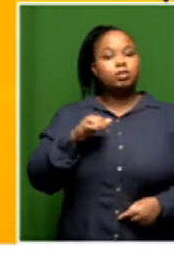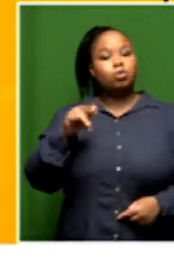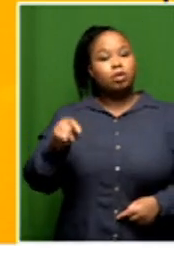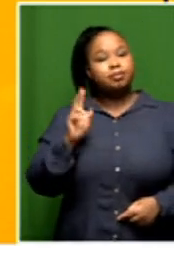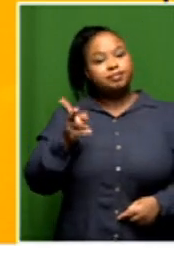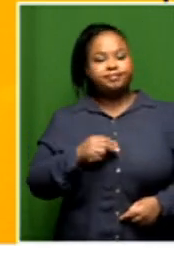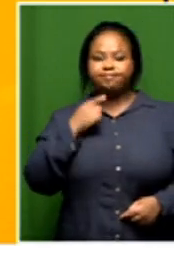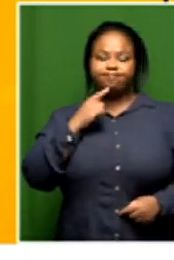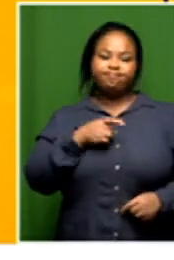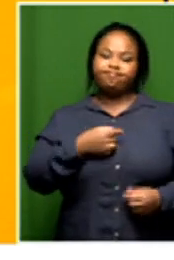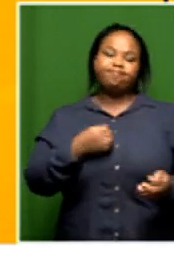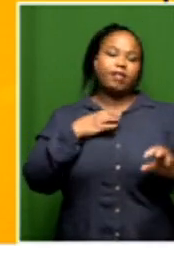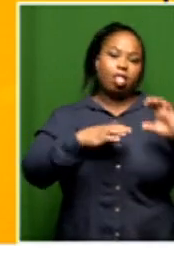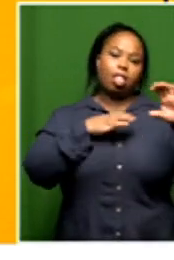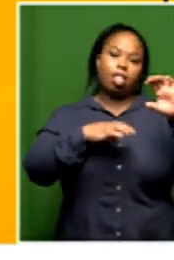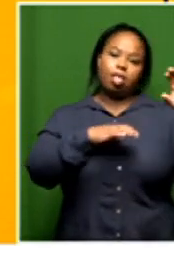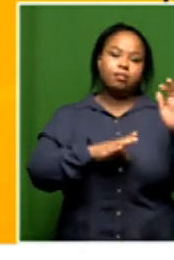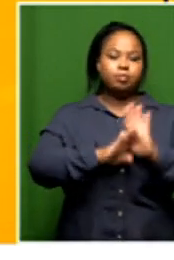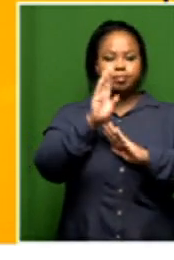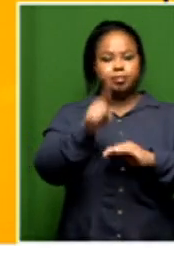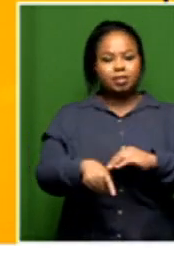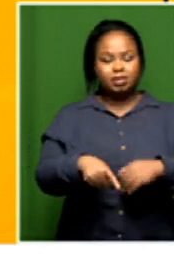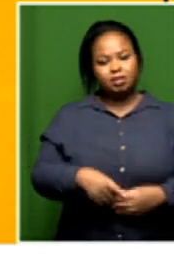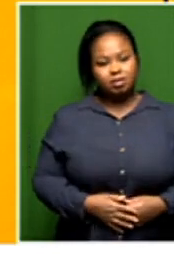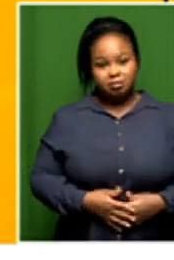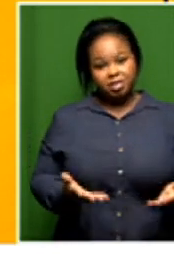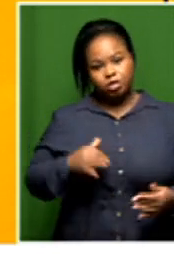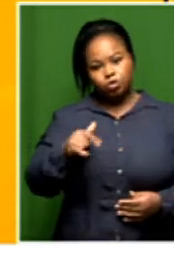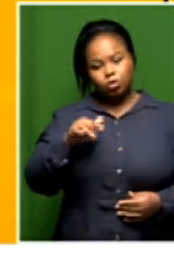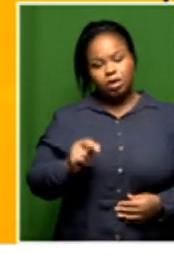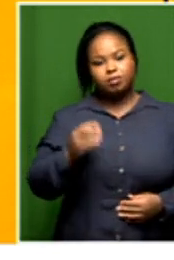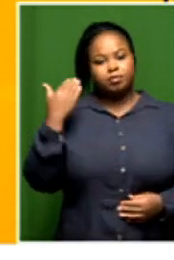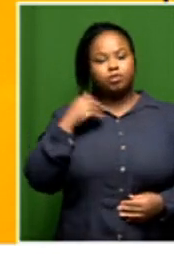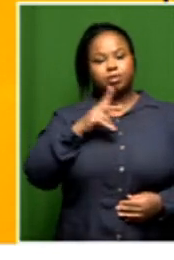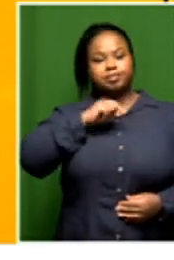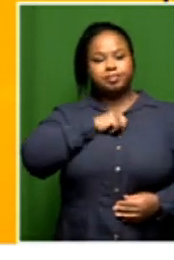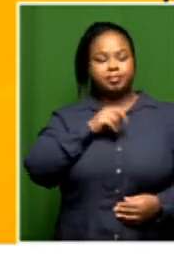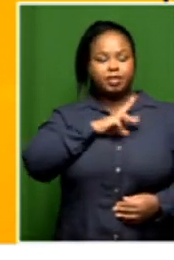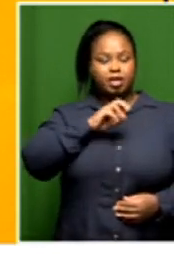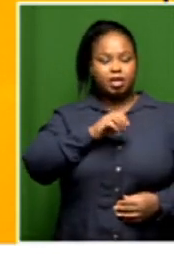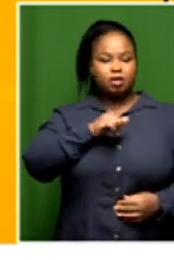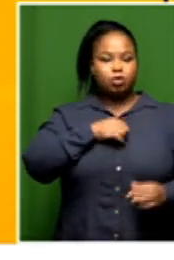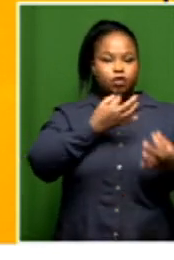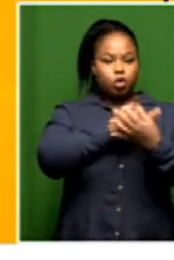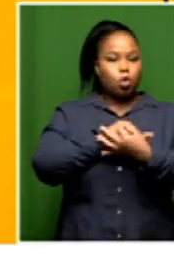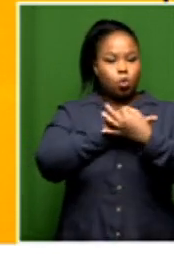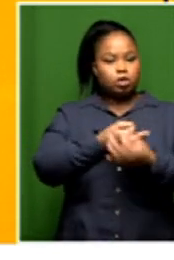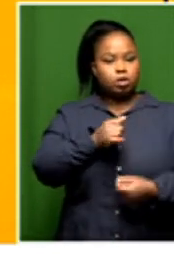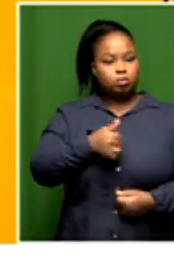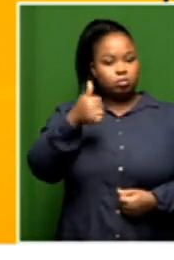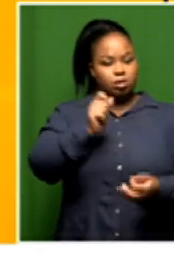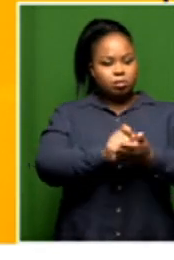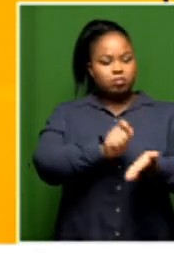blamed communication as an area that needs to be improved. Johan Booysen, former KwaZulu Natal Head of Hawks and author of the